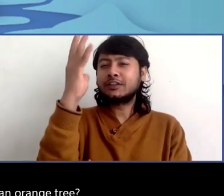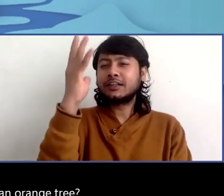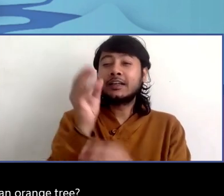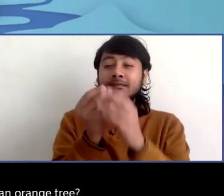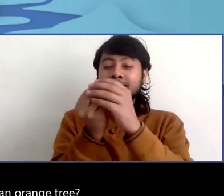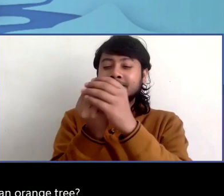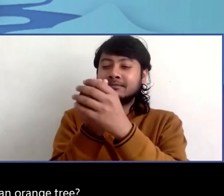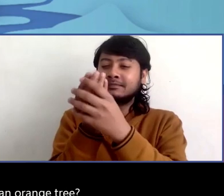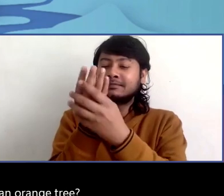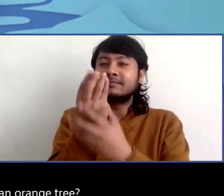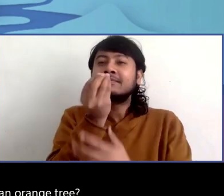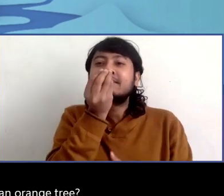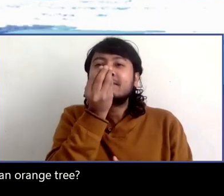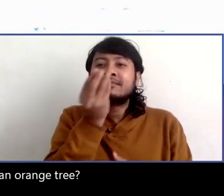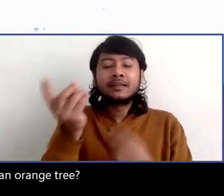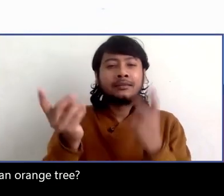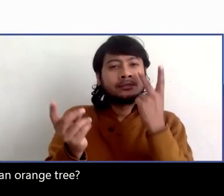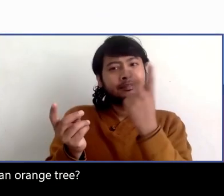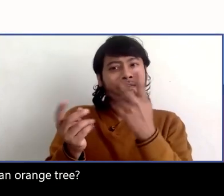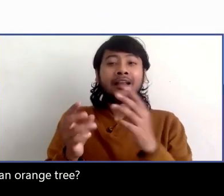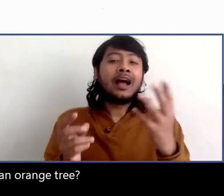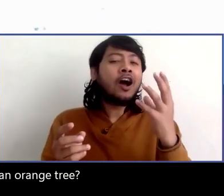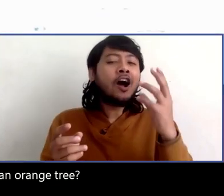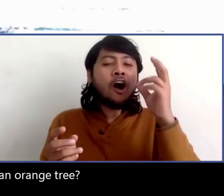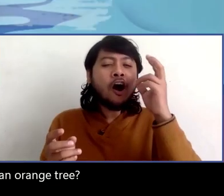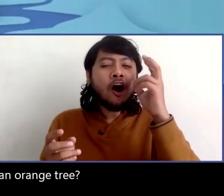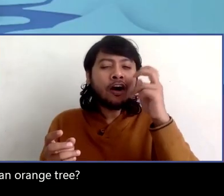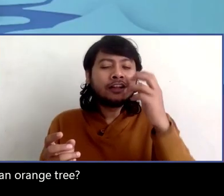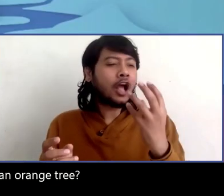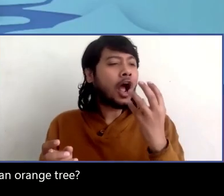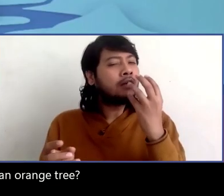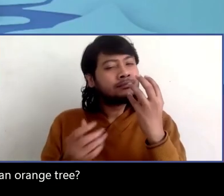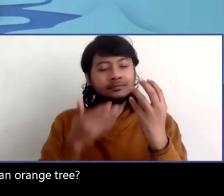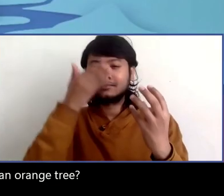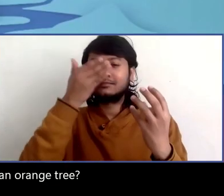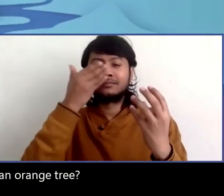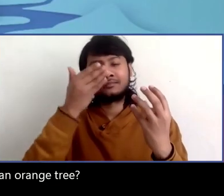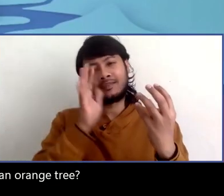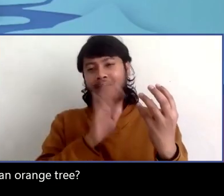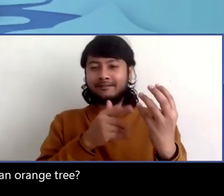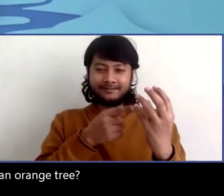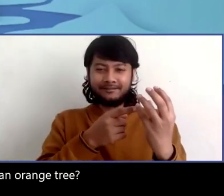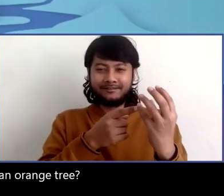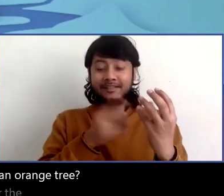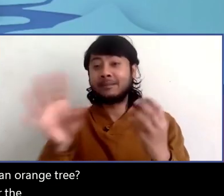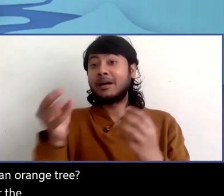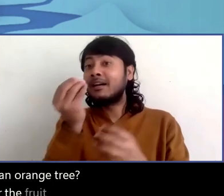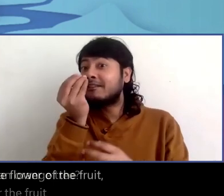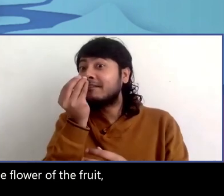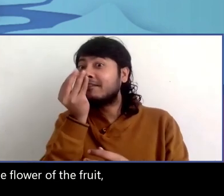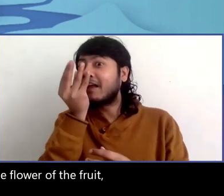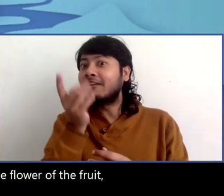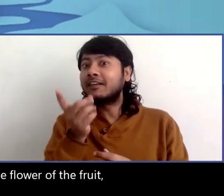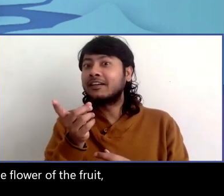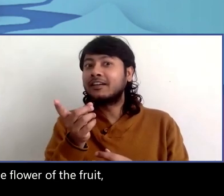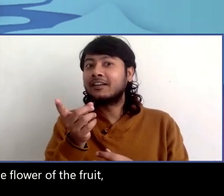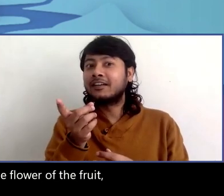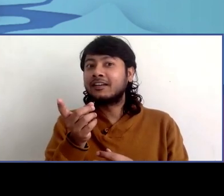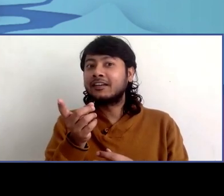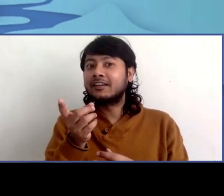flower. We smell the fruits very often, but how many times do we smell the flower of the fruit? Okay. Now that you've got your